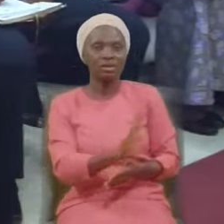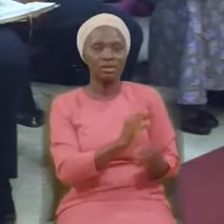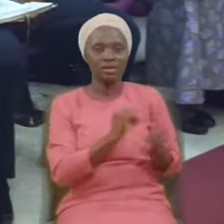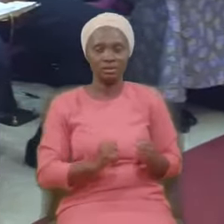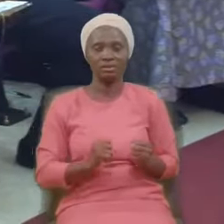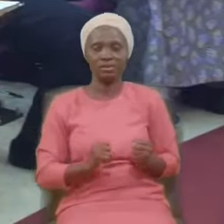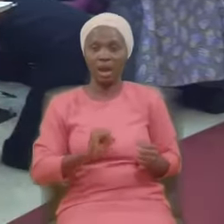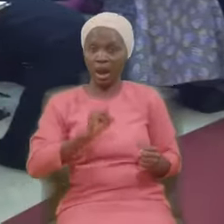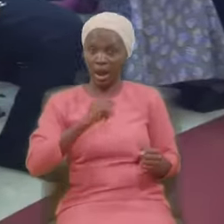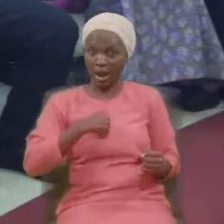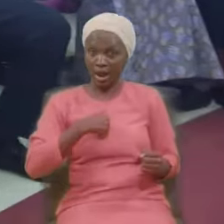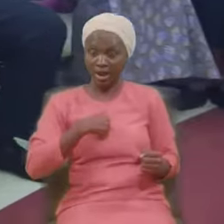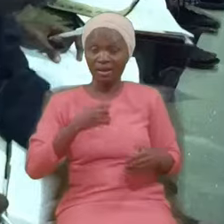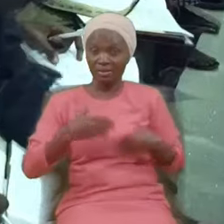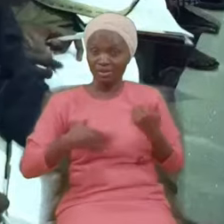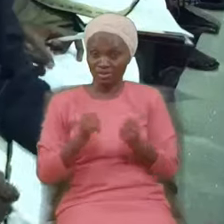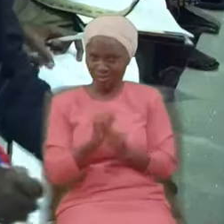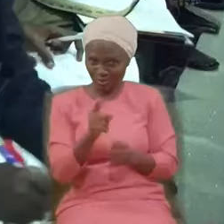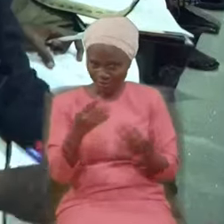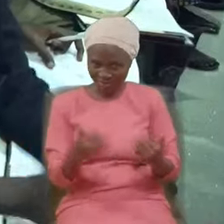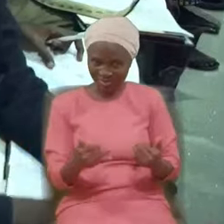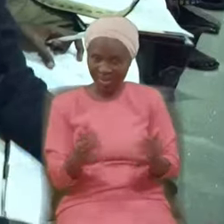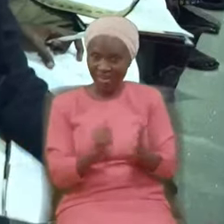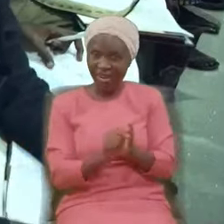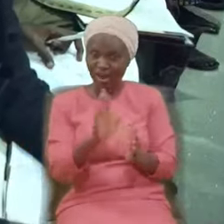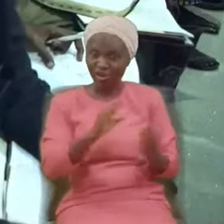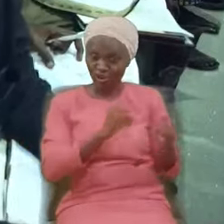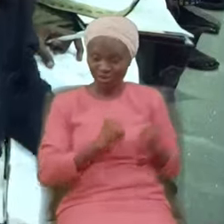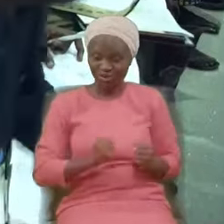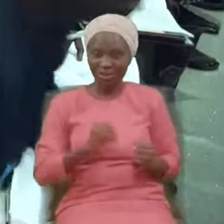Your strength is renewed.